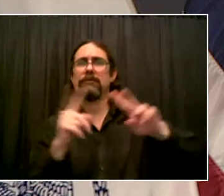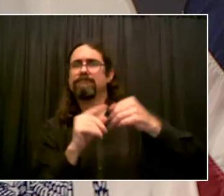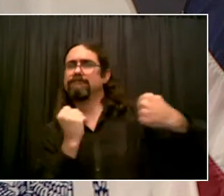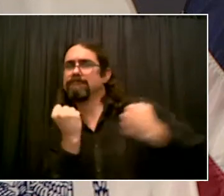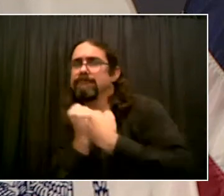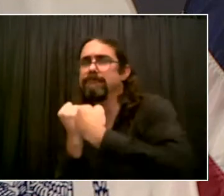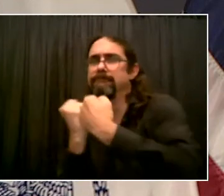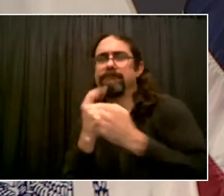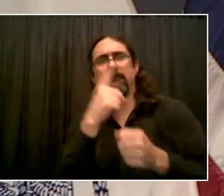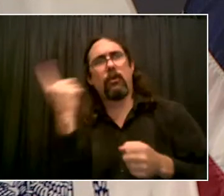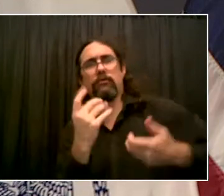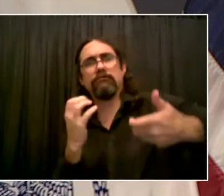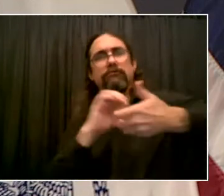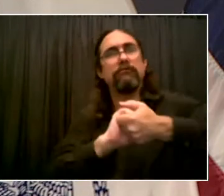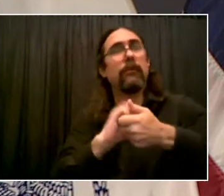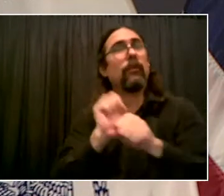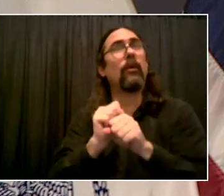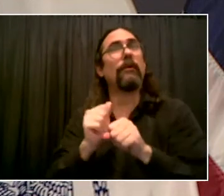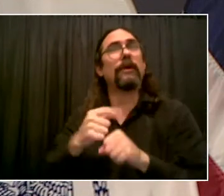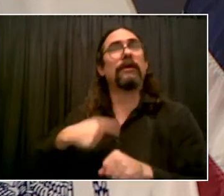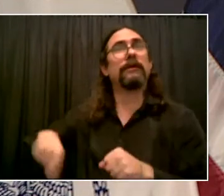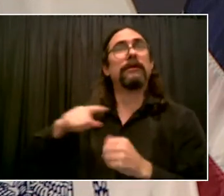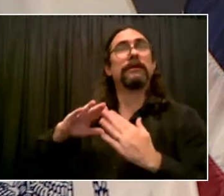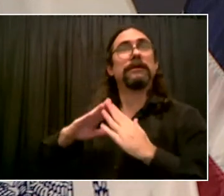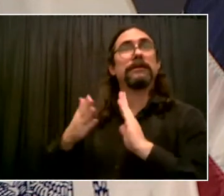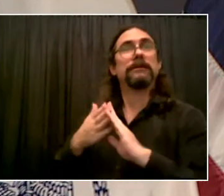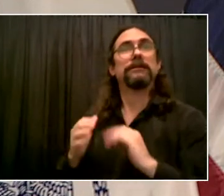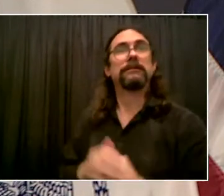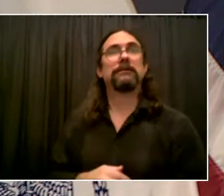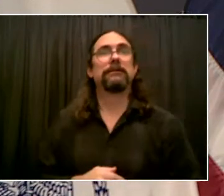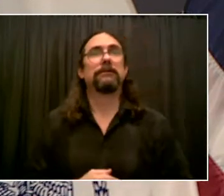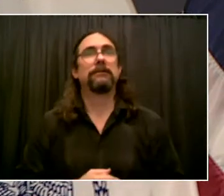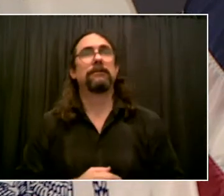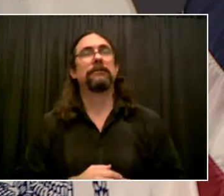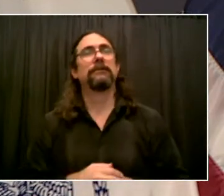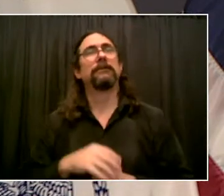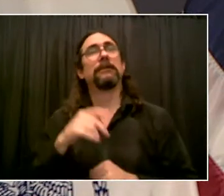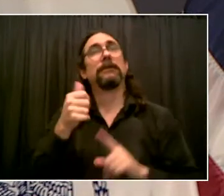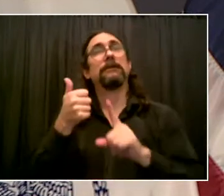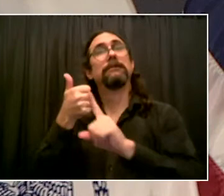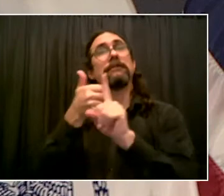New York Assembly Health Committee, Assembly Member Dick Gottfried.